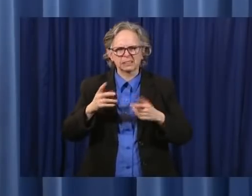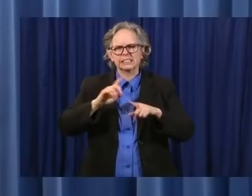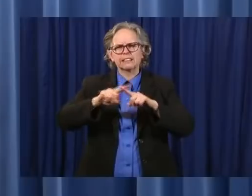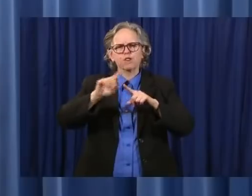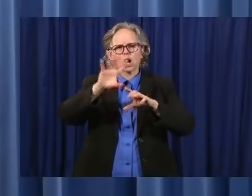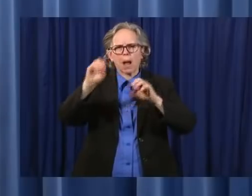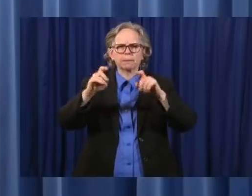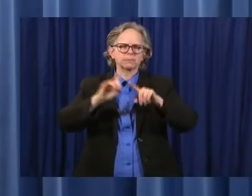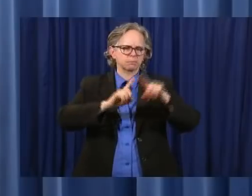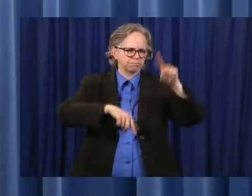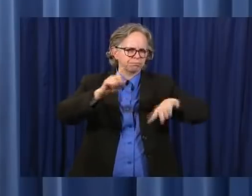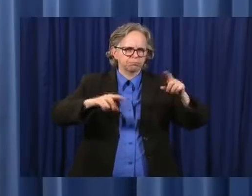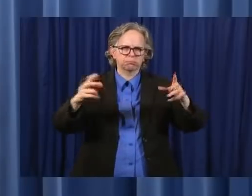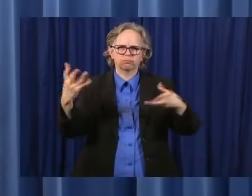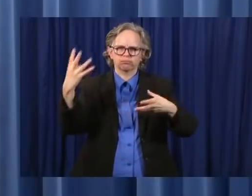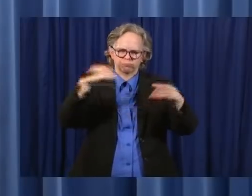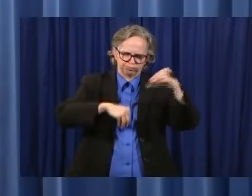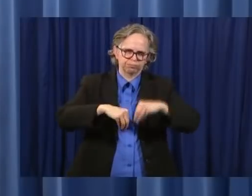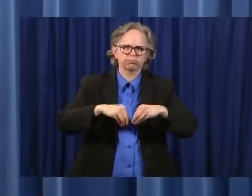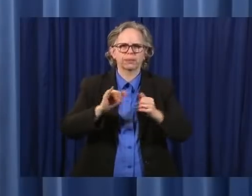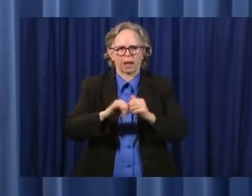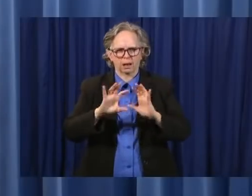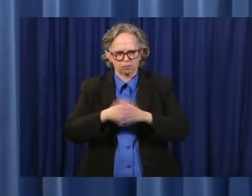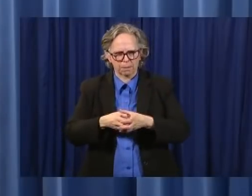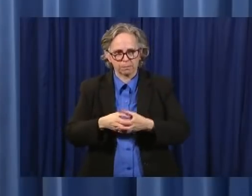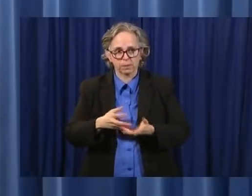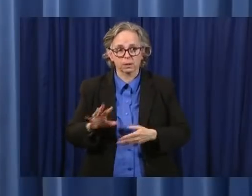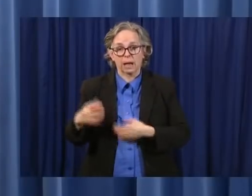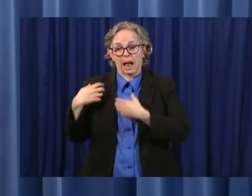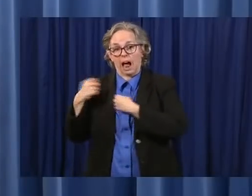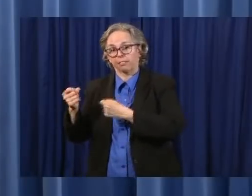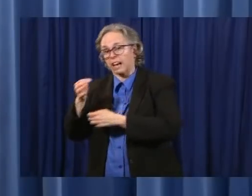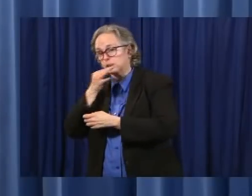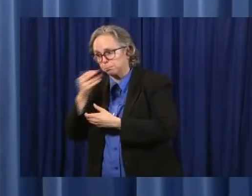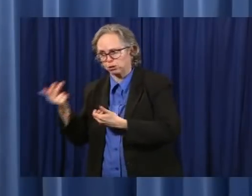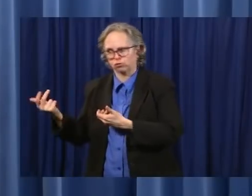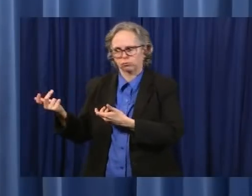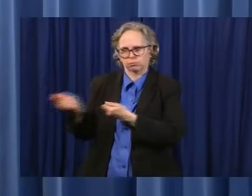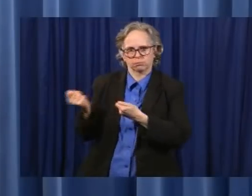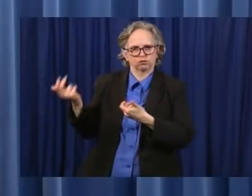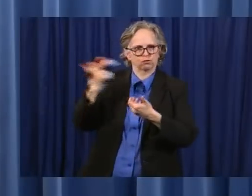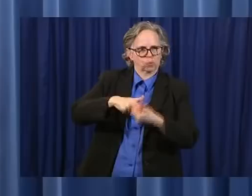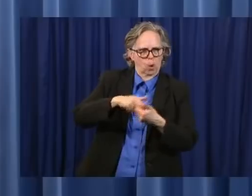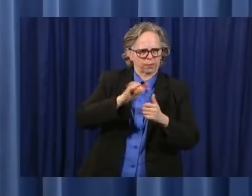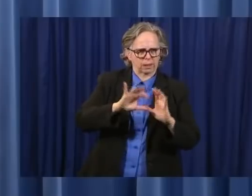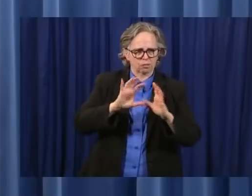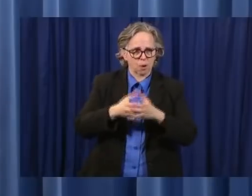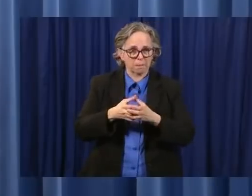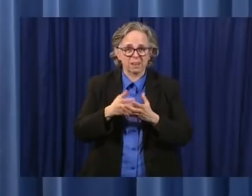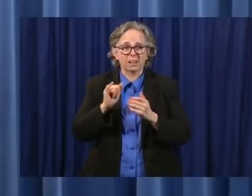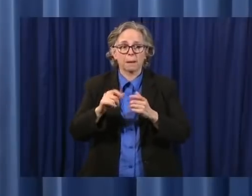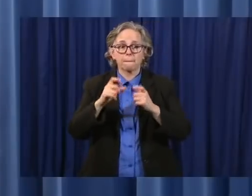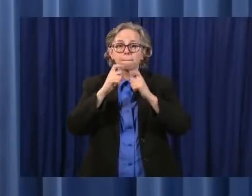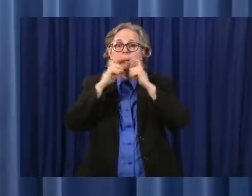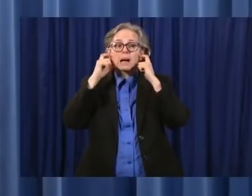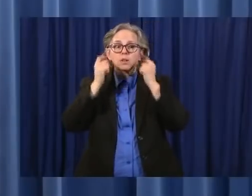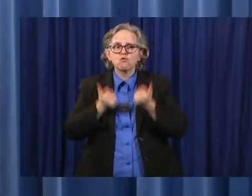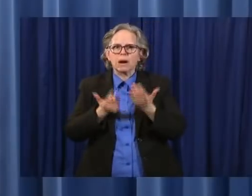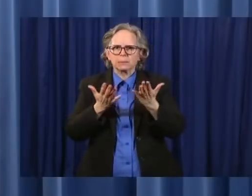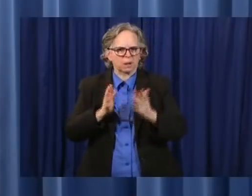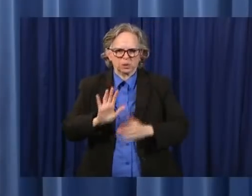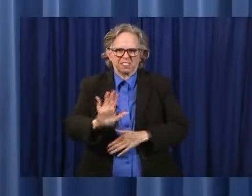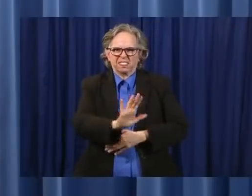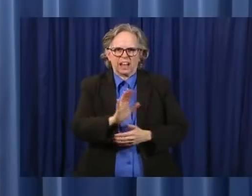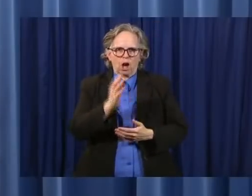them with experts in health, and they came back with this recommendation. This is the recommendation they came back, that